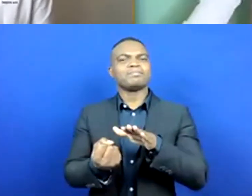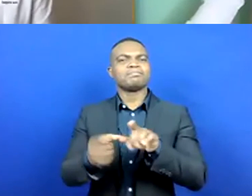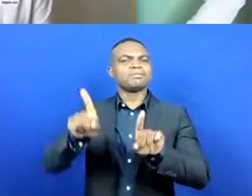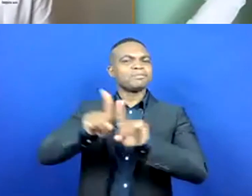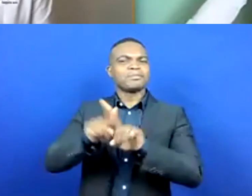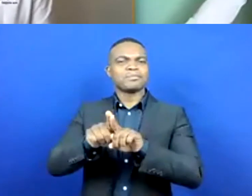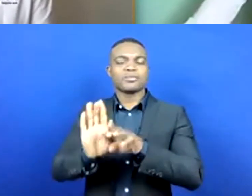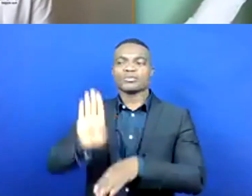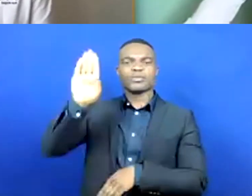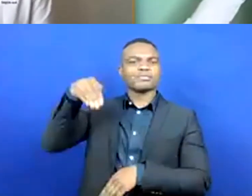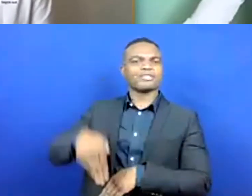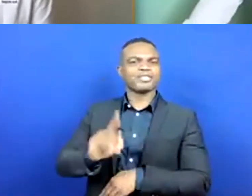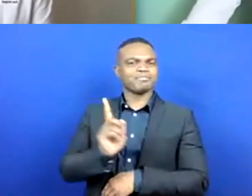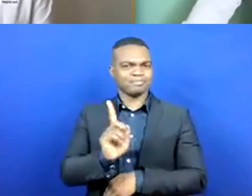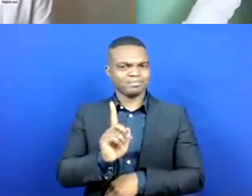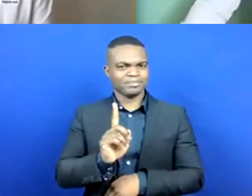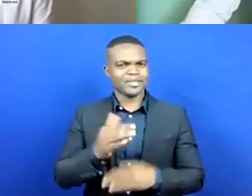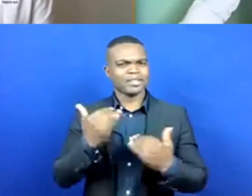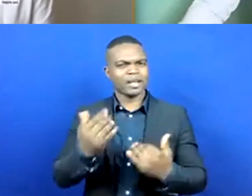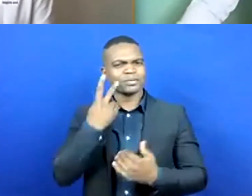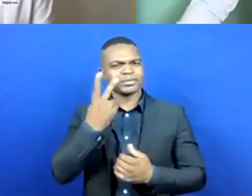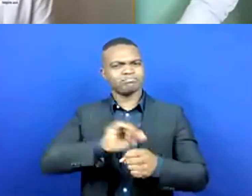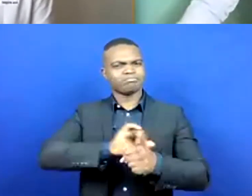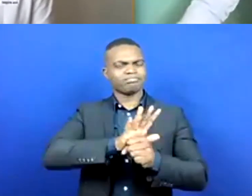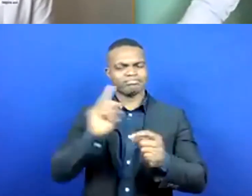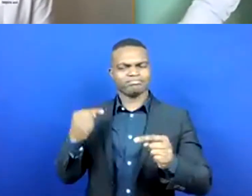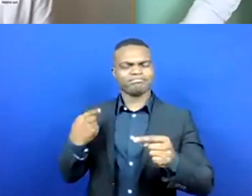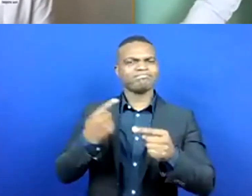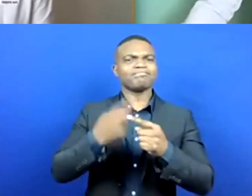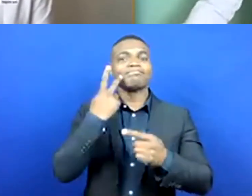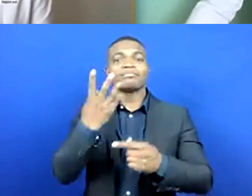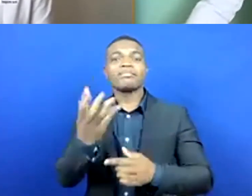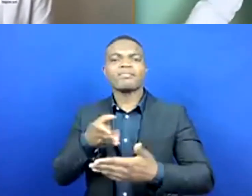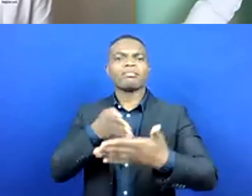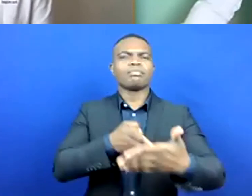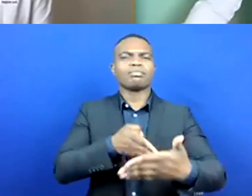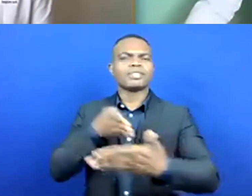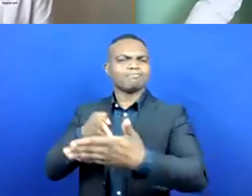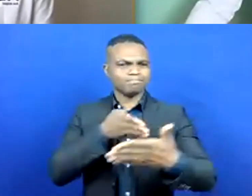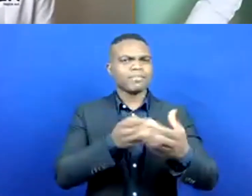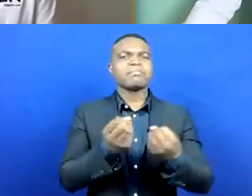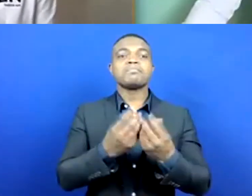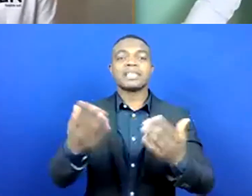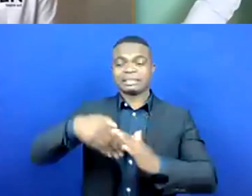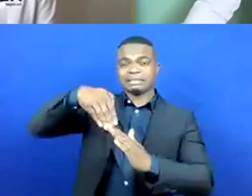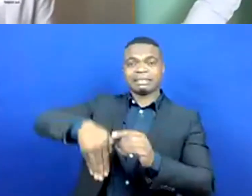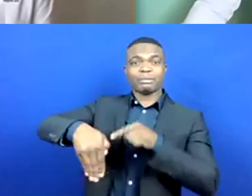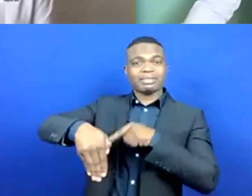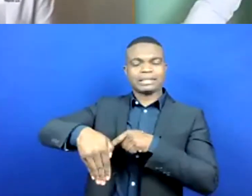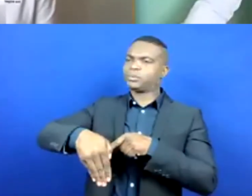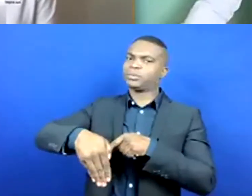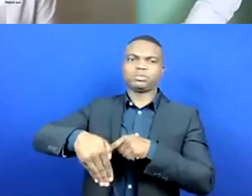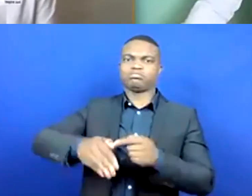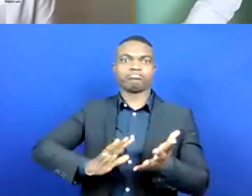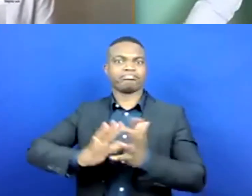Yes, I think a very important question and a very insightful observation. I